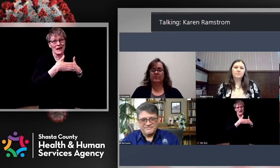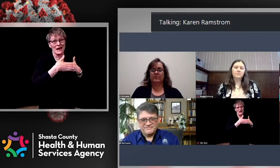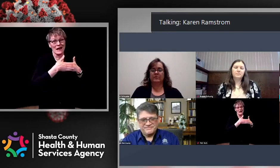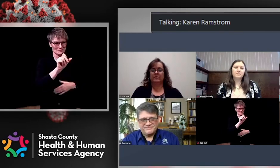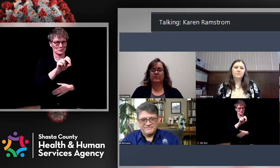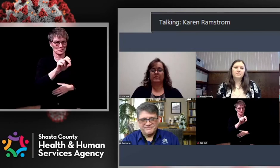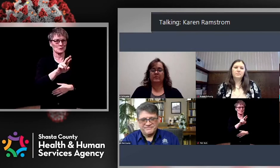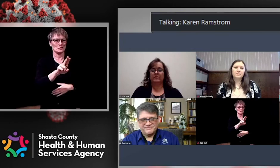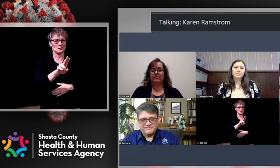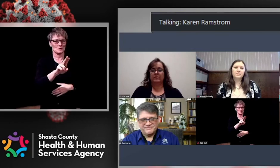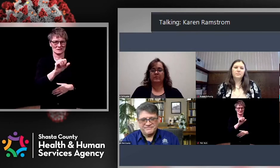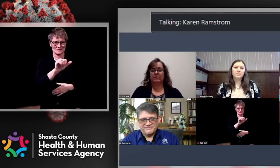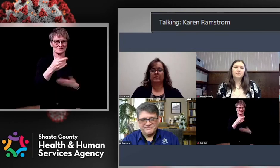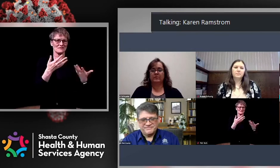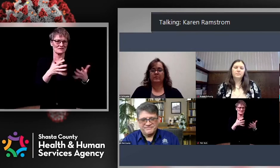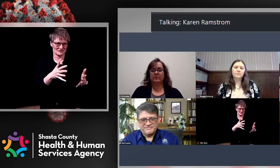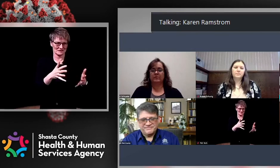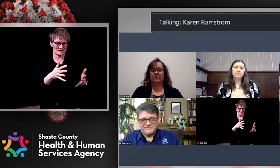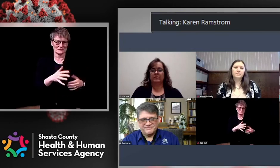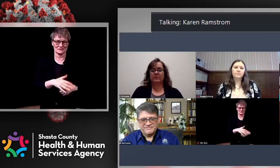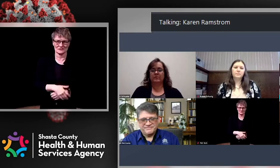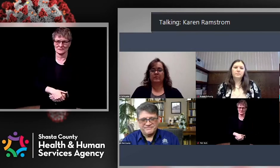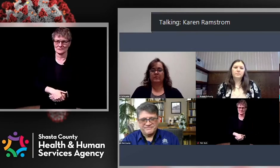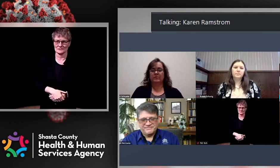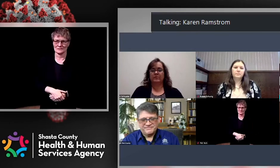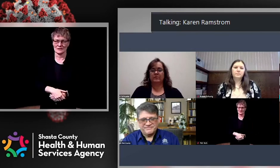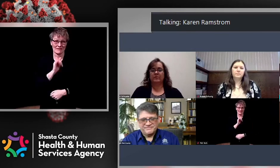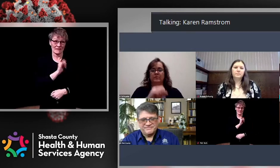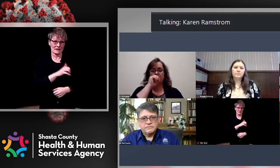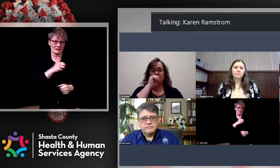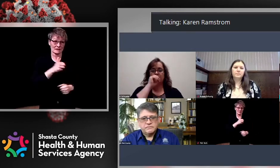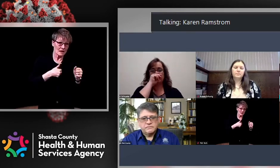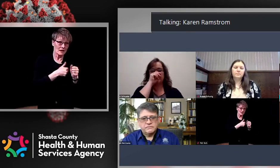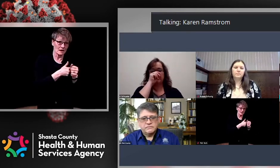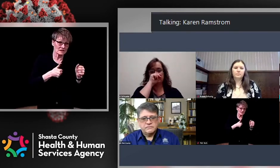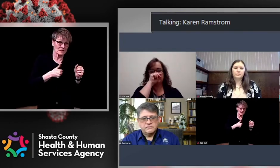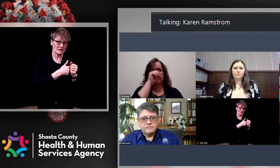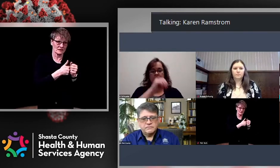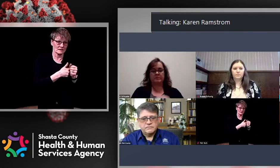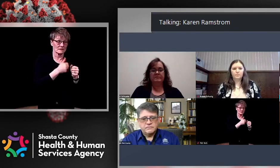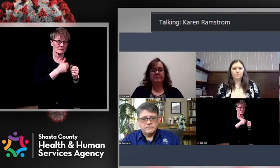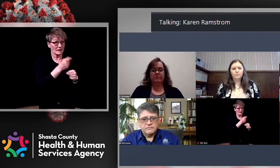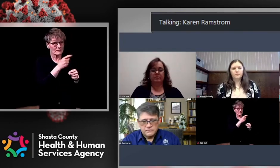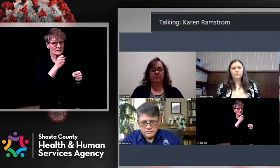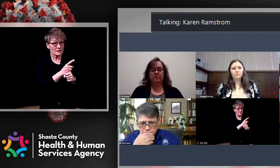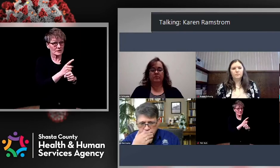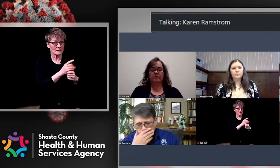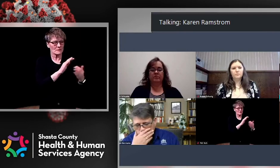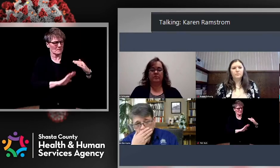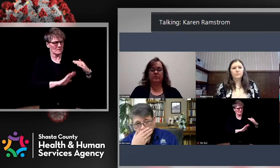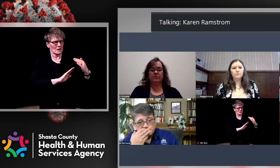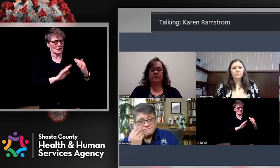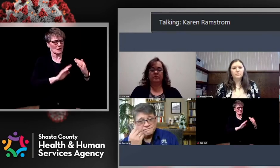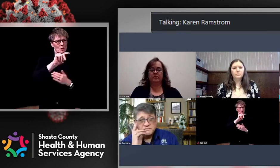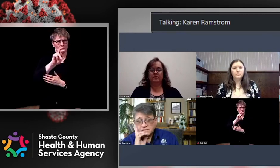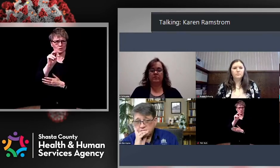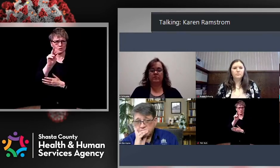is updated every single year based on what the trends look like in terms